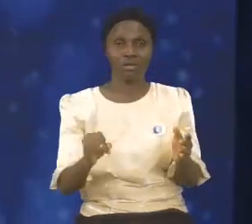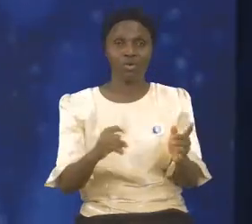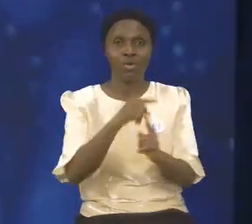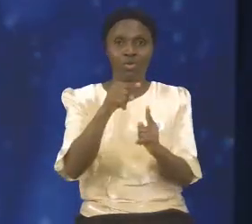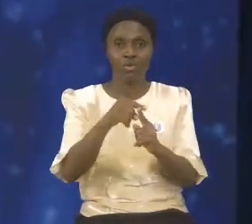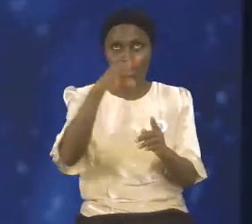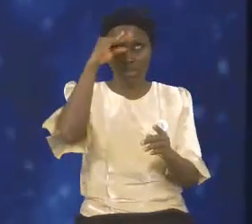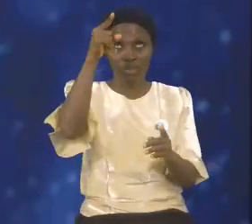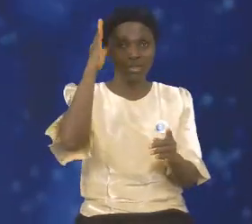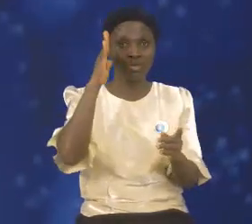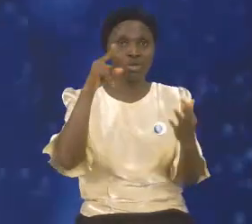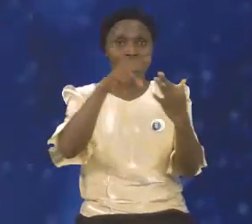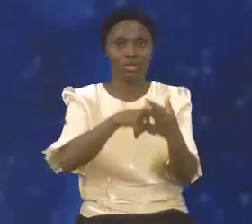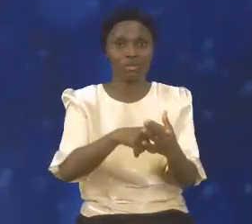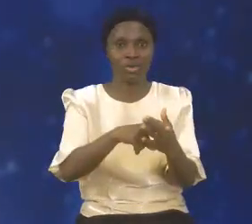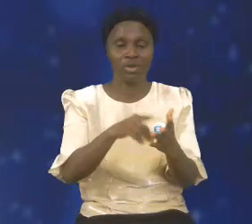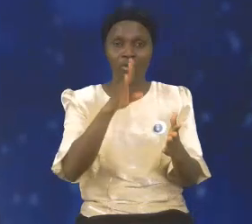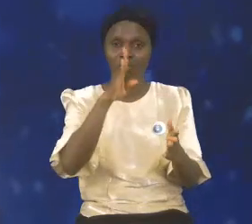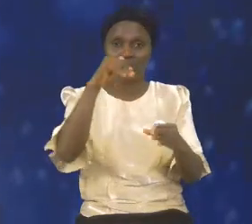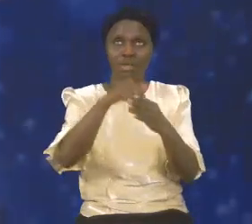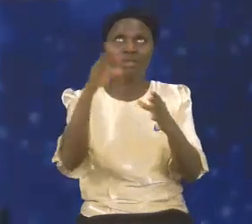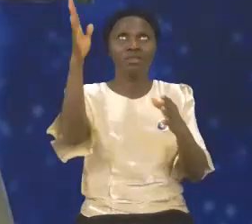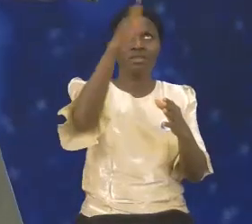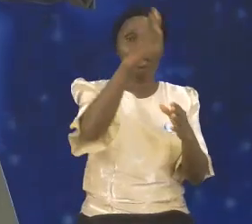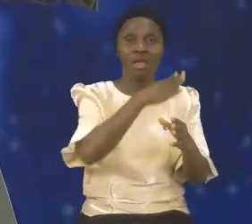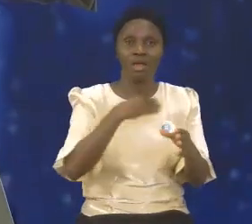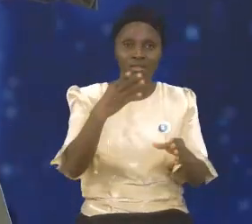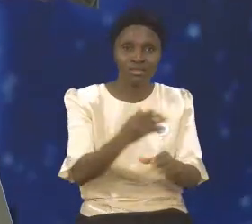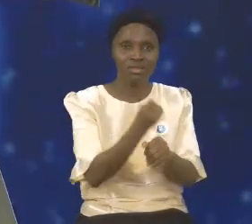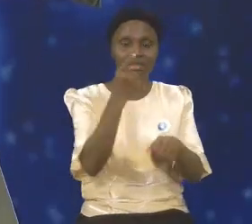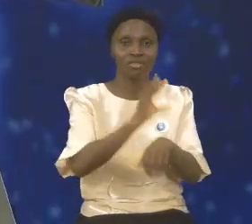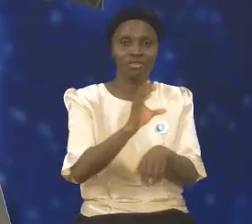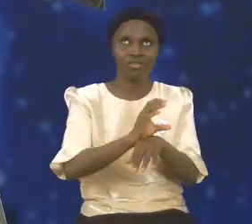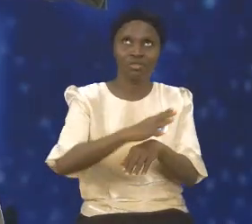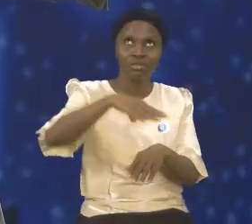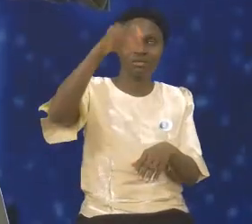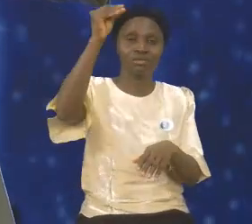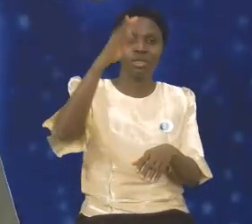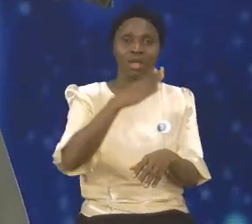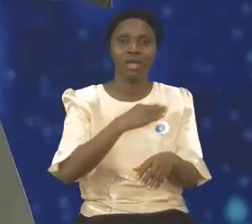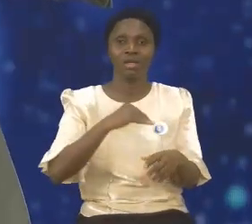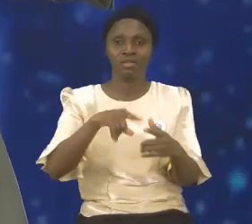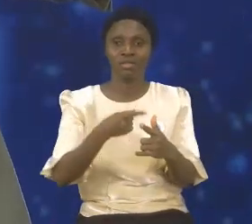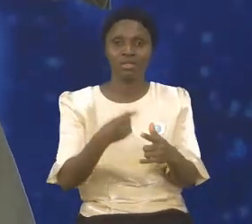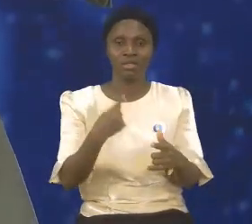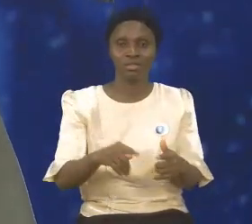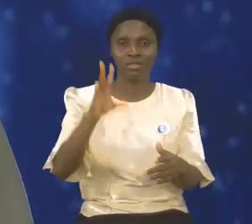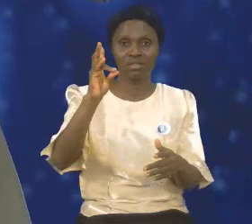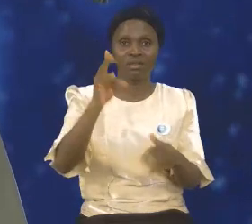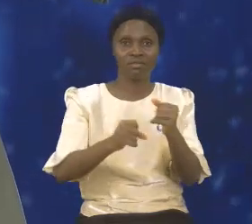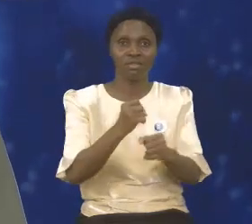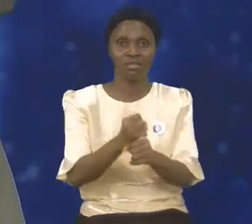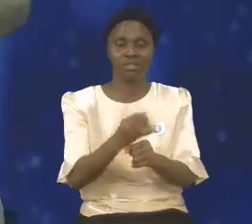now, he'll be in the air. He'll take the church away. Then there will be 7 years of tribulation, the